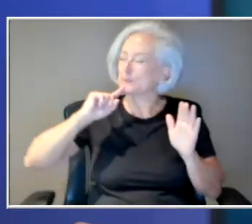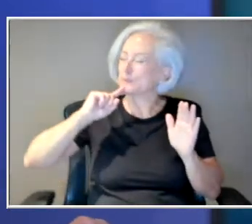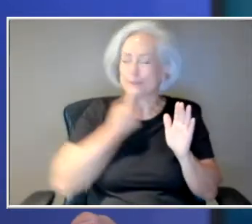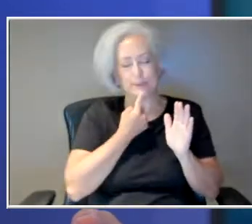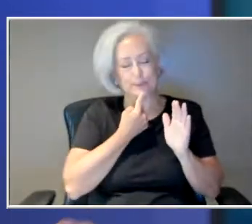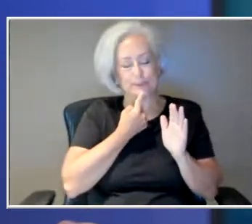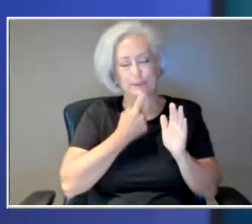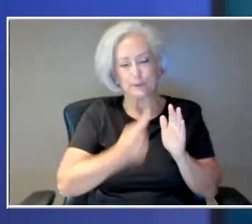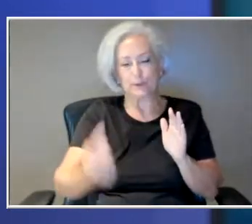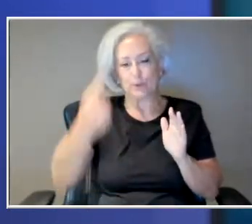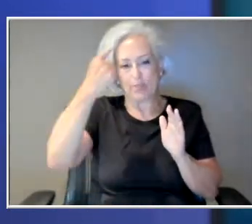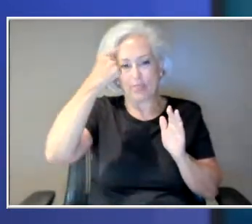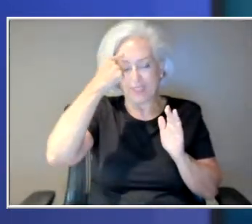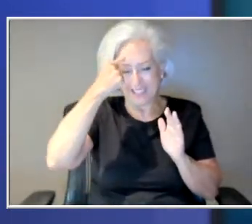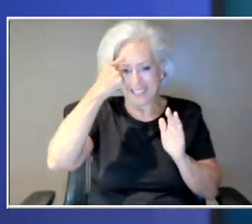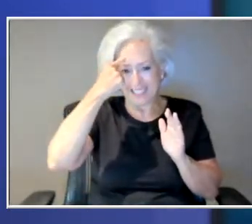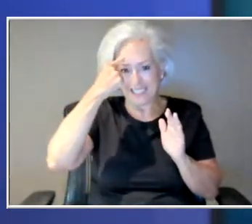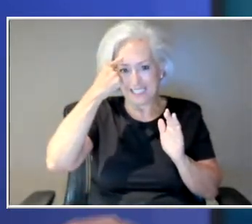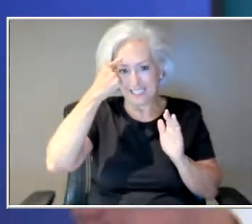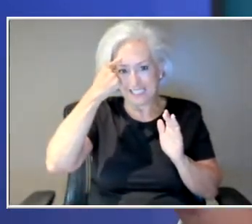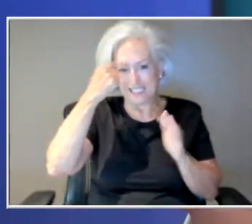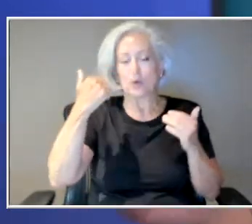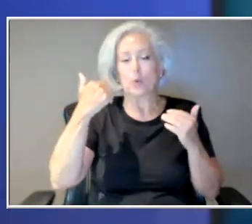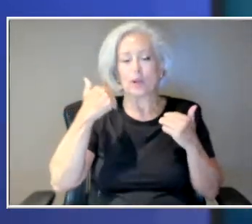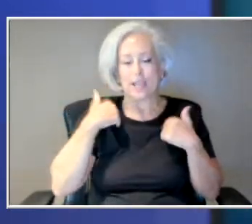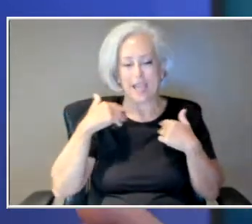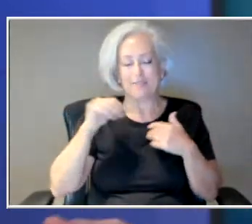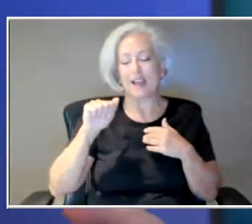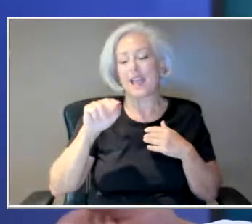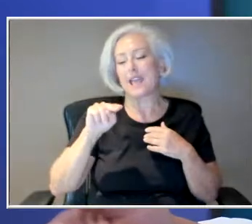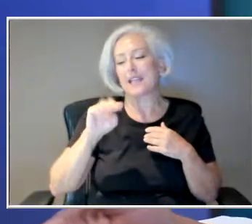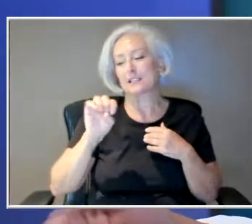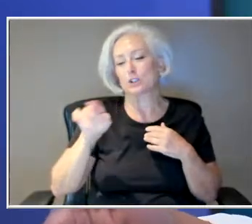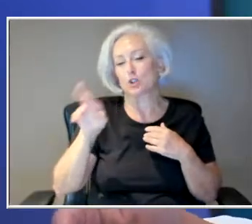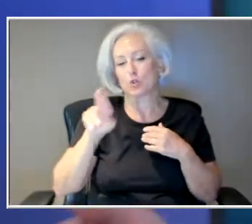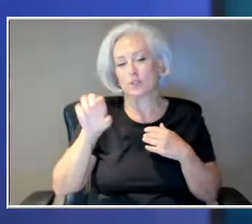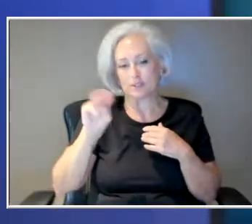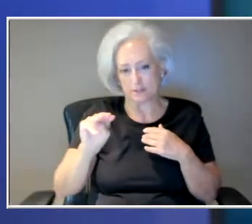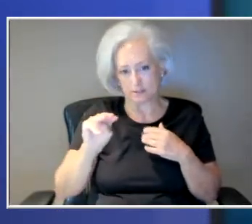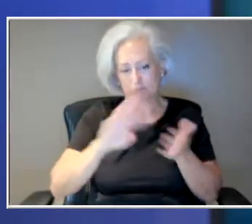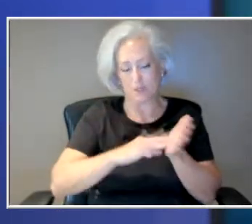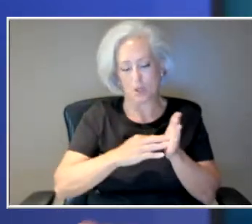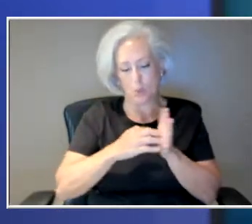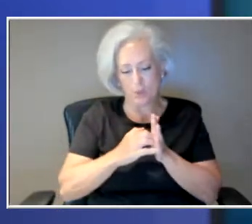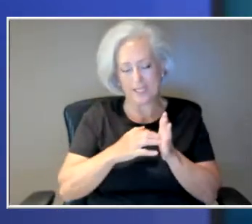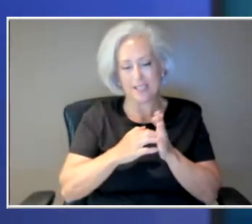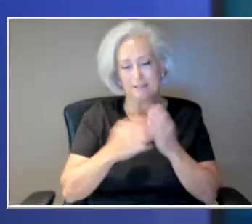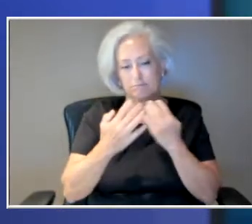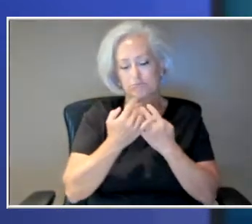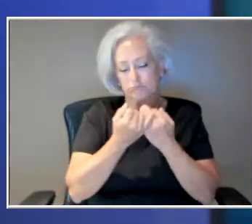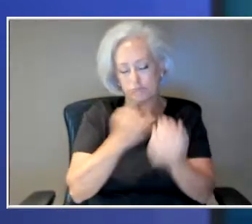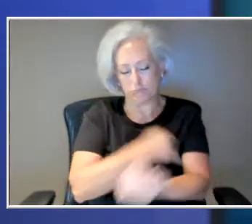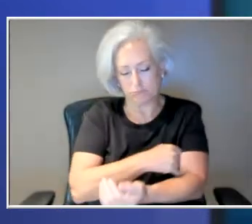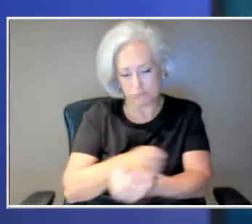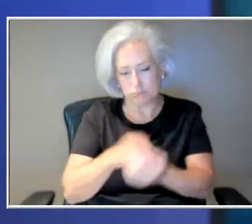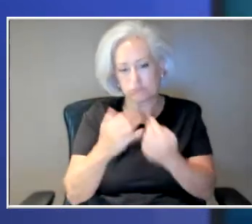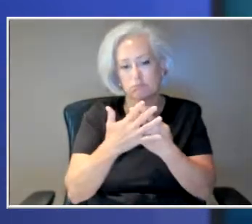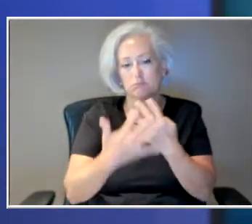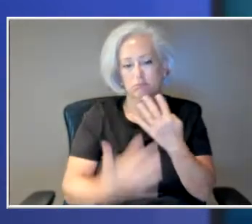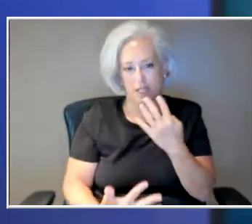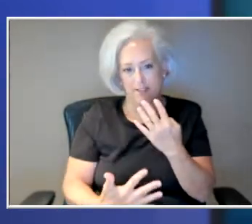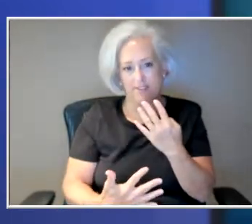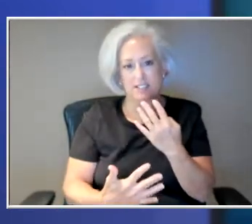thinking there's an aneurysm problem. Remember, this is exceptionally rare to begin with, and it doesn't present itself subtly. So